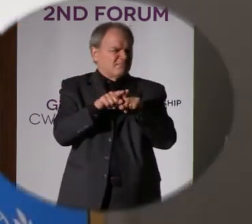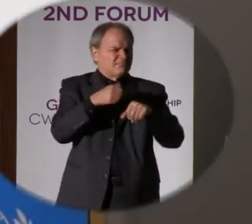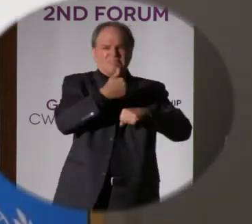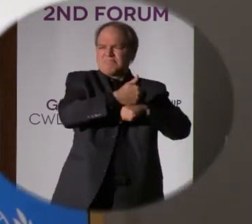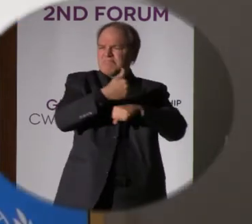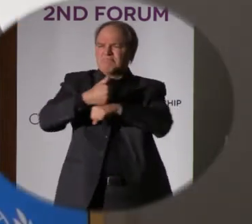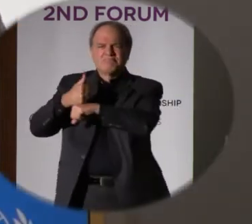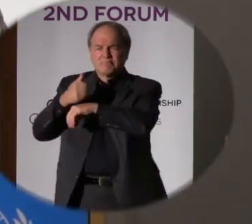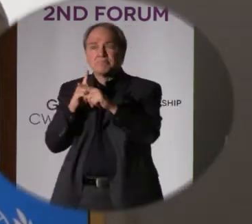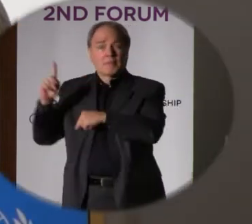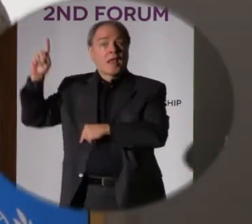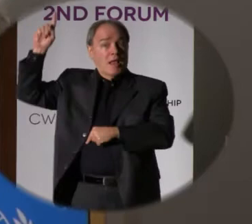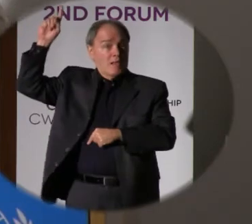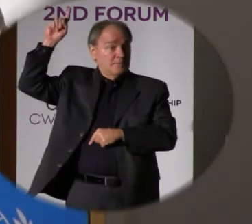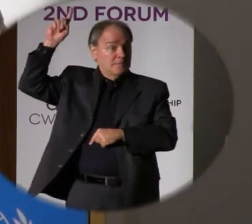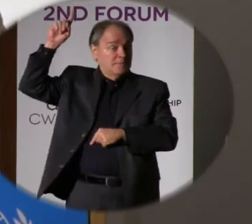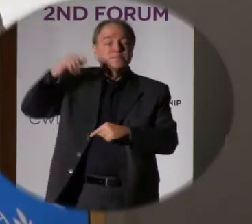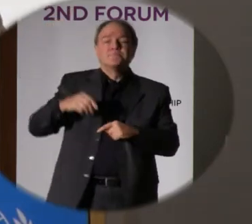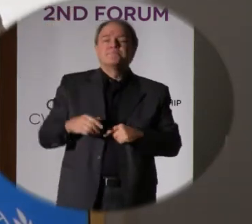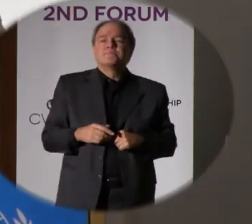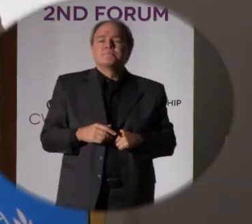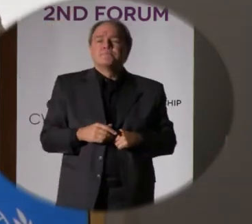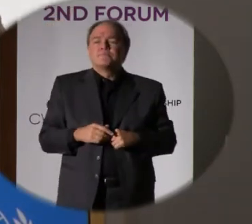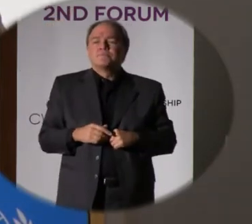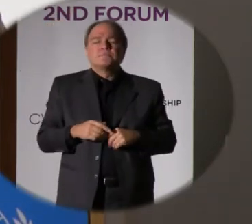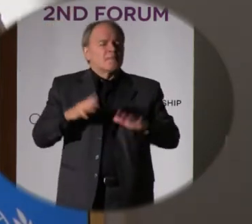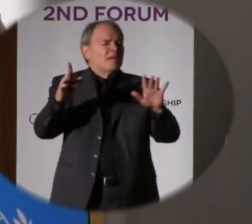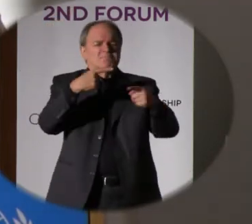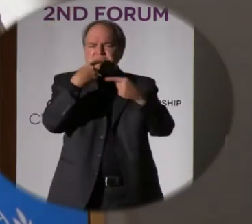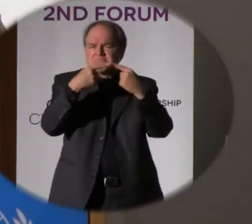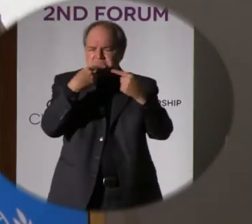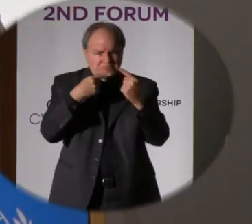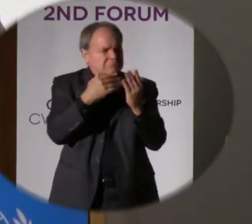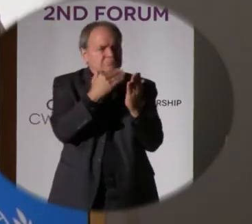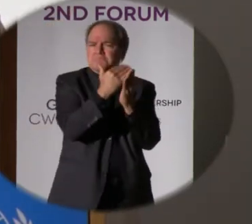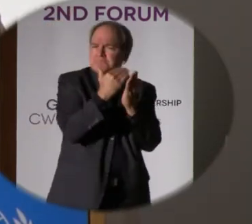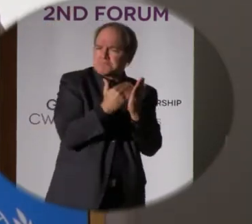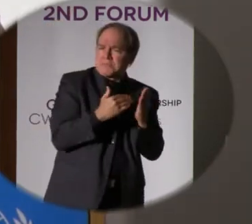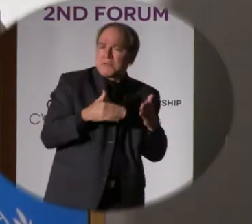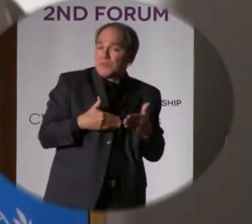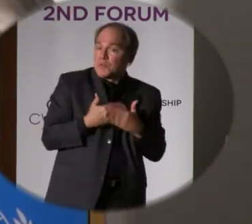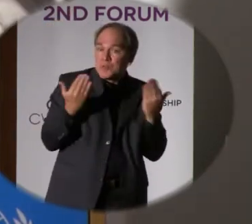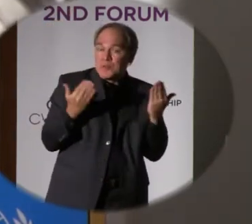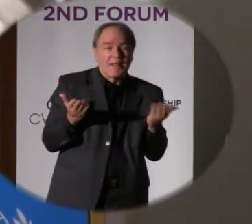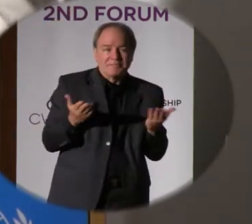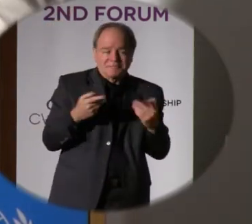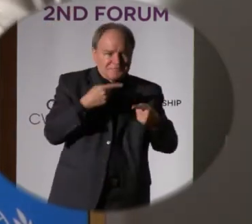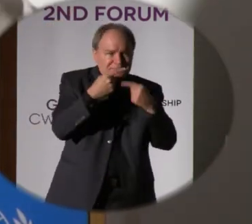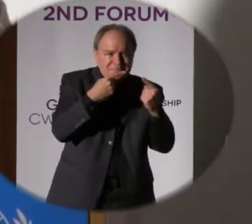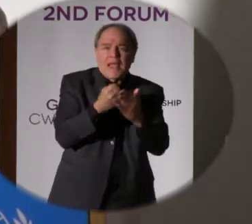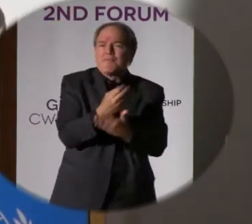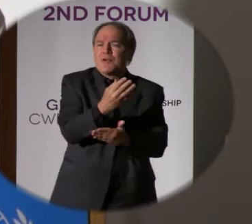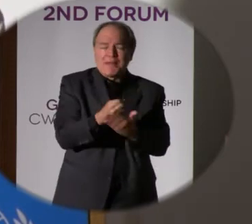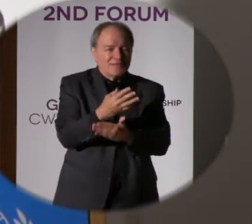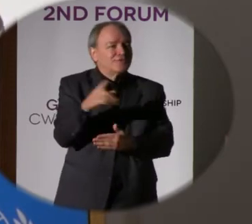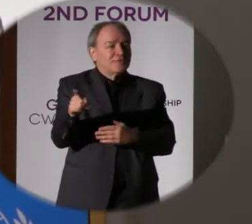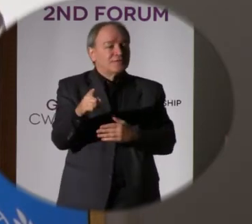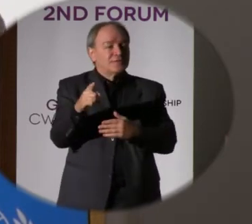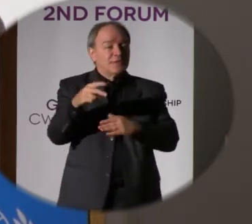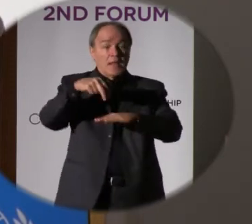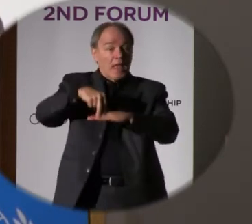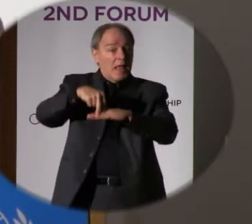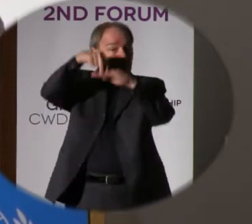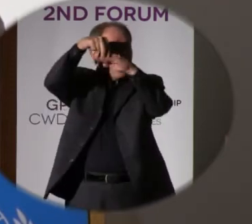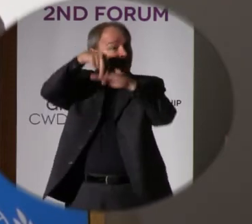Let me go through a few logistics that are important for us. The elevators, in terms of the elevators, we have one elevator